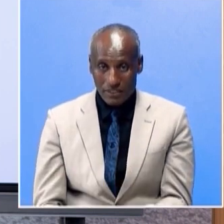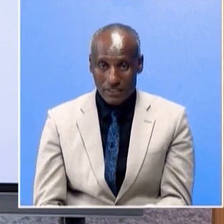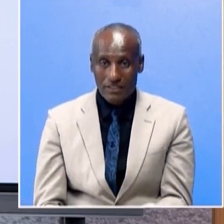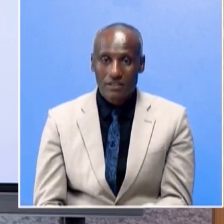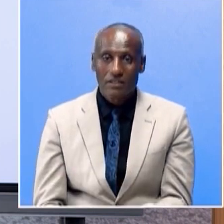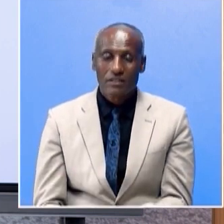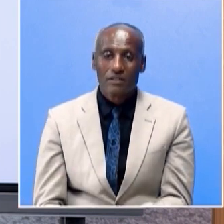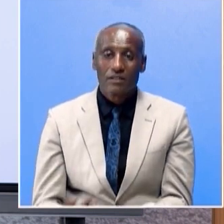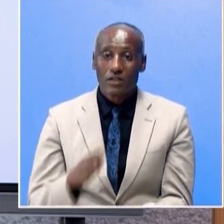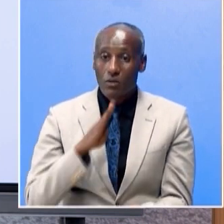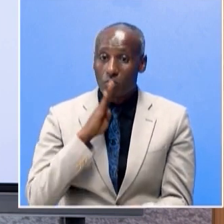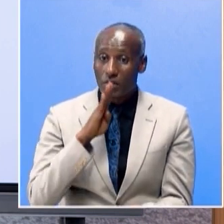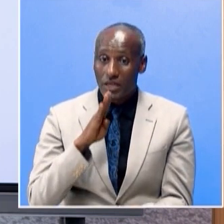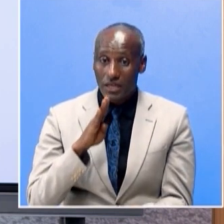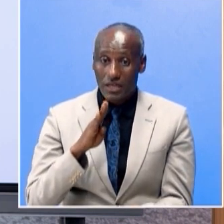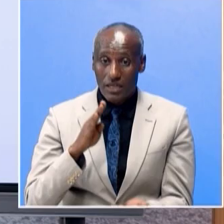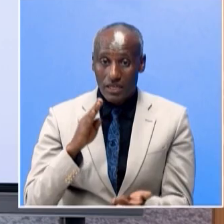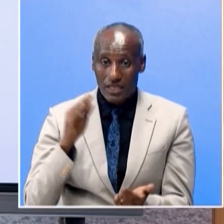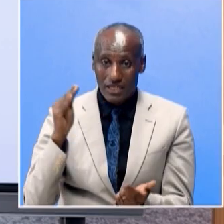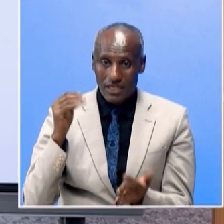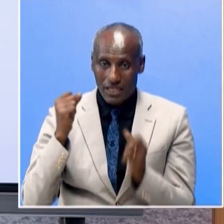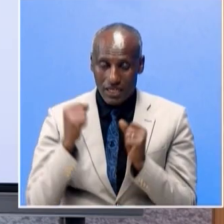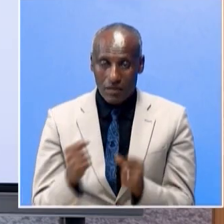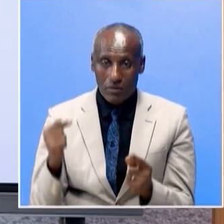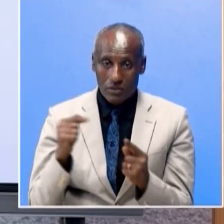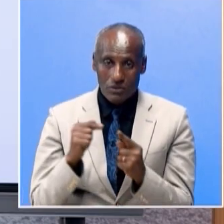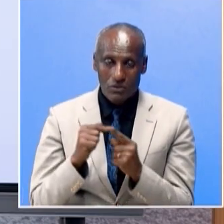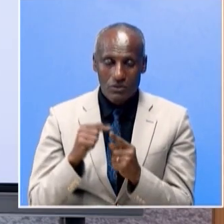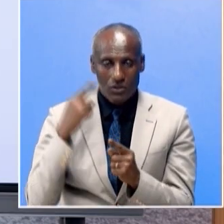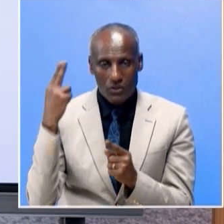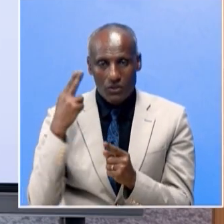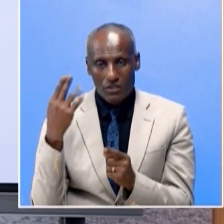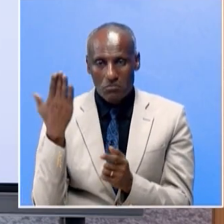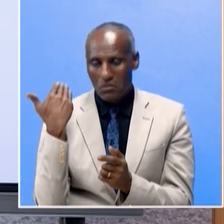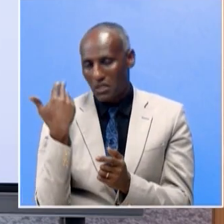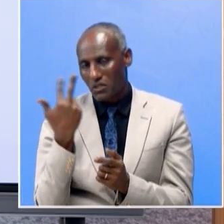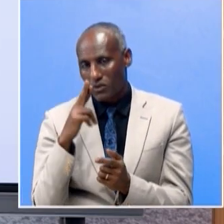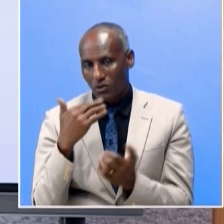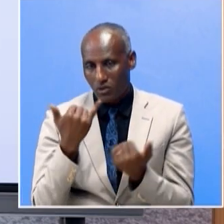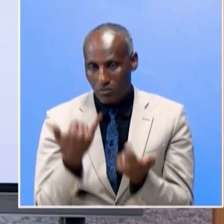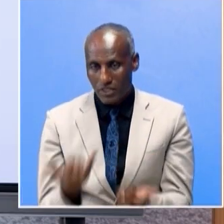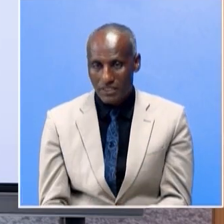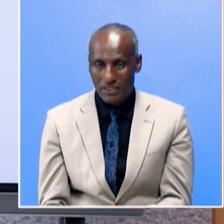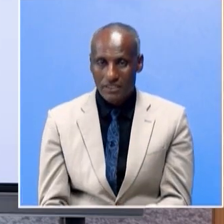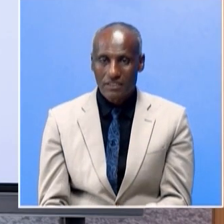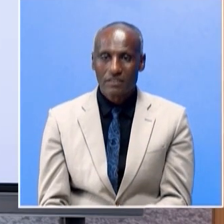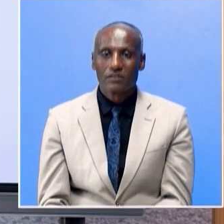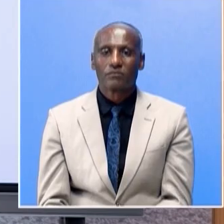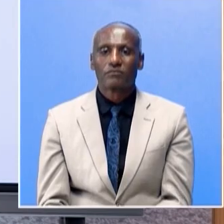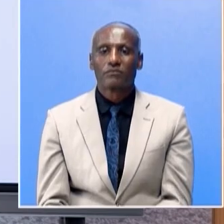And be able to can be used either past or present. Is it clear? When we're